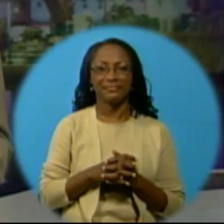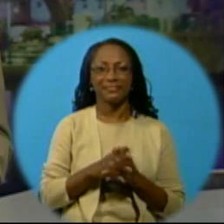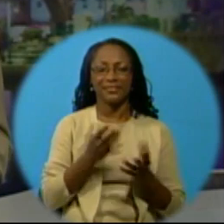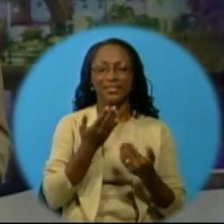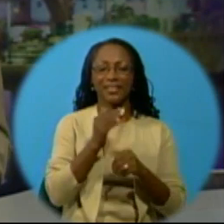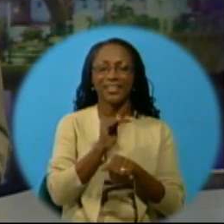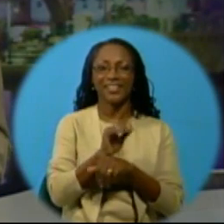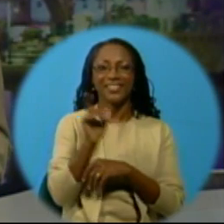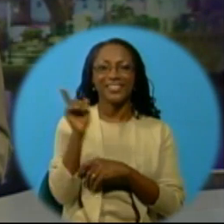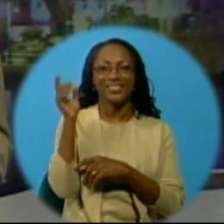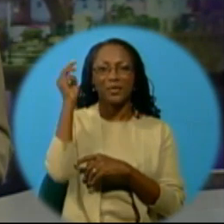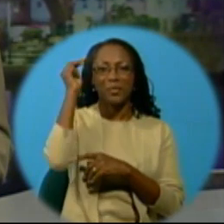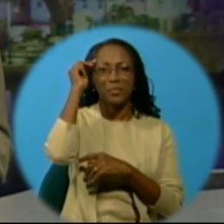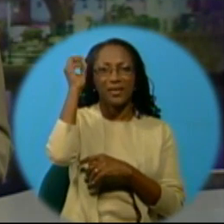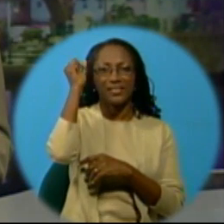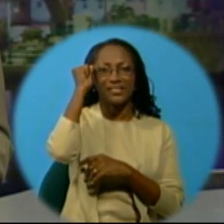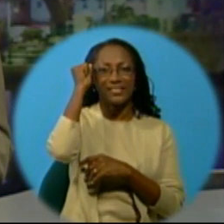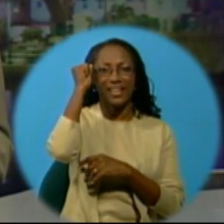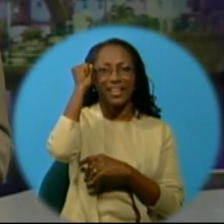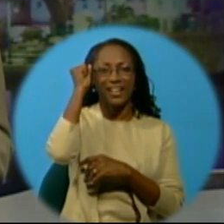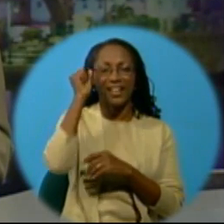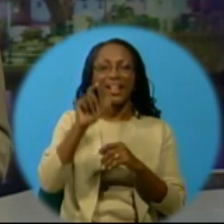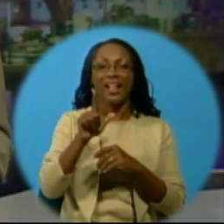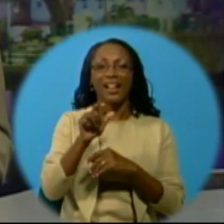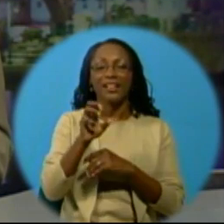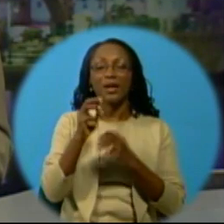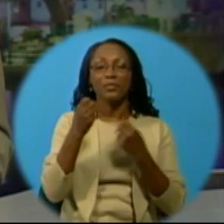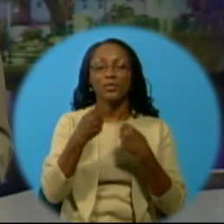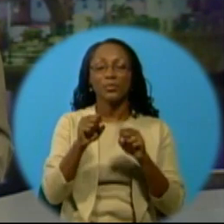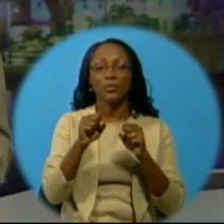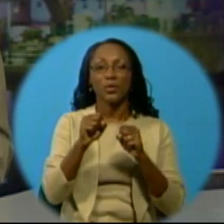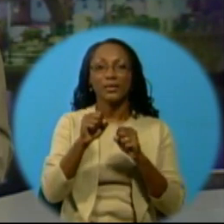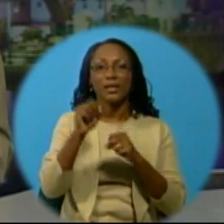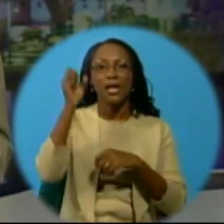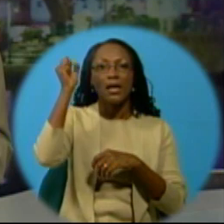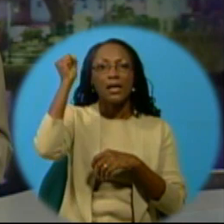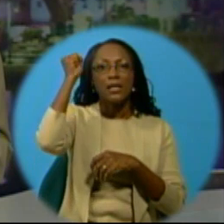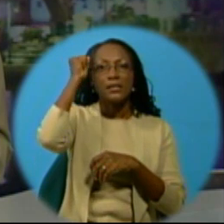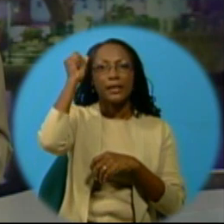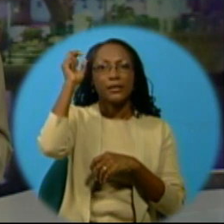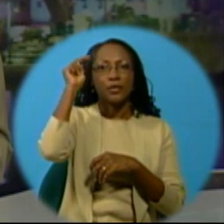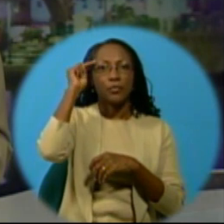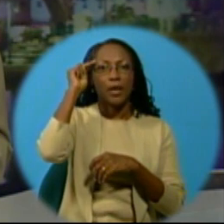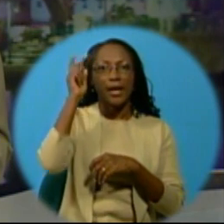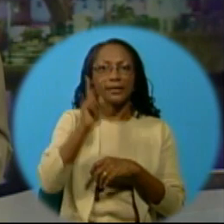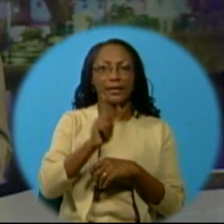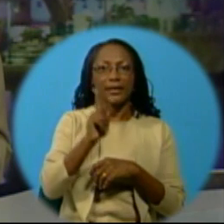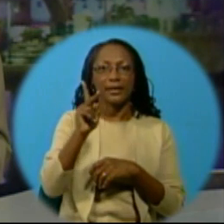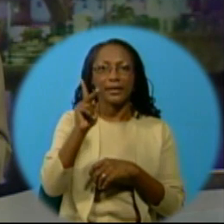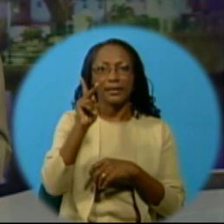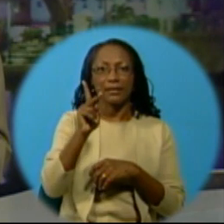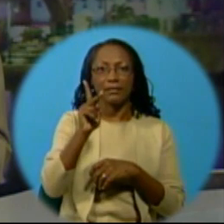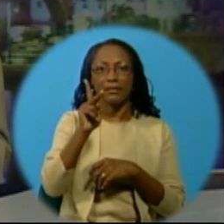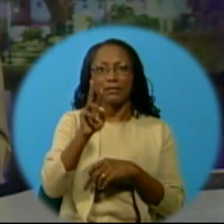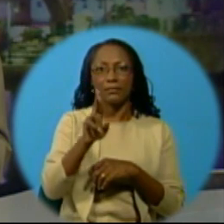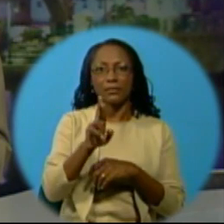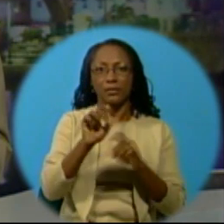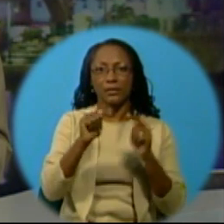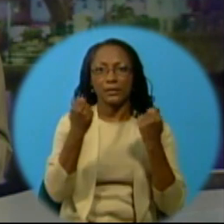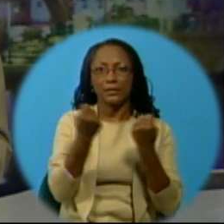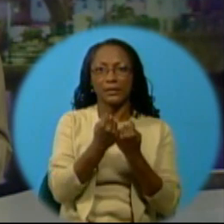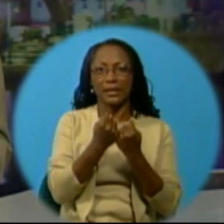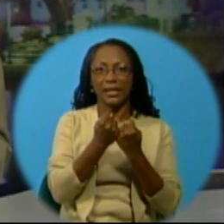Good evening. I'm Mark Seal with your live sports world. Sunil Narain and the Kolkata Knight Riders have broken their 4-game losing streak in